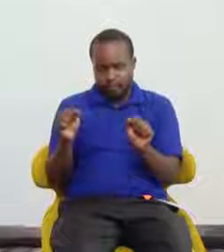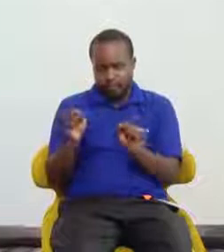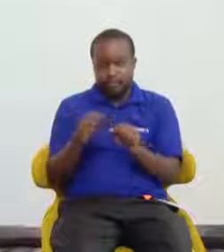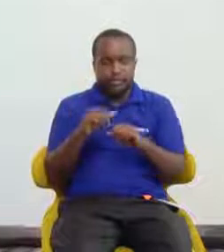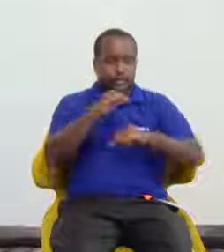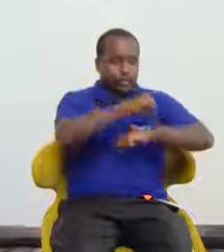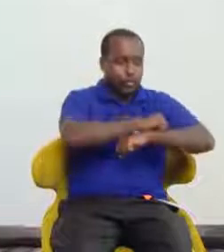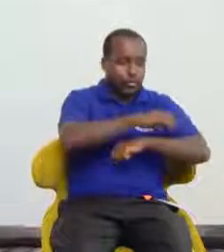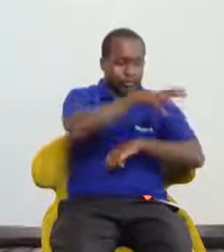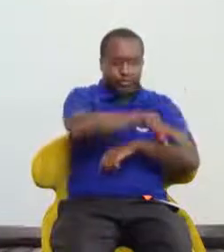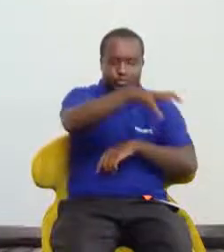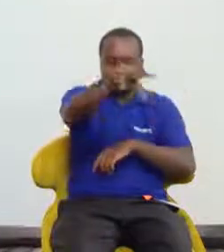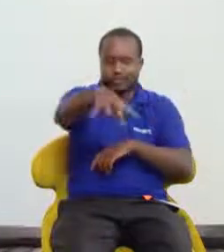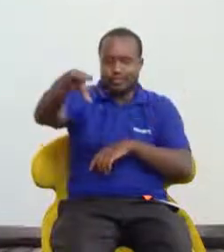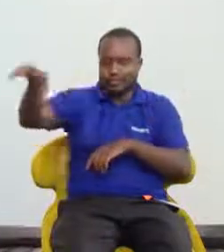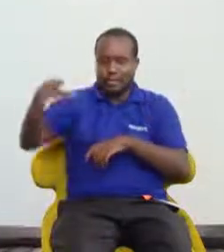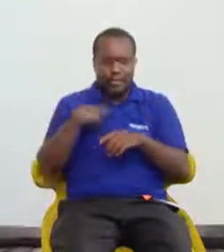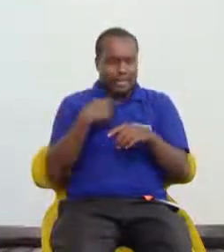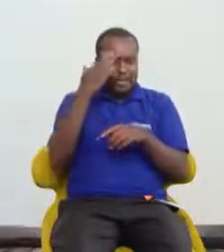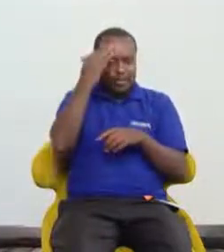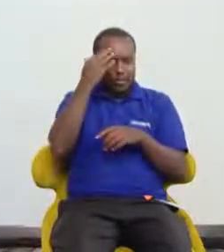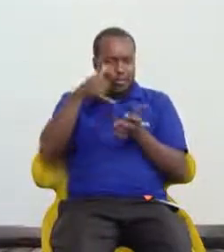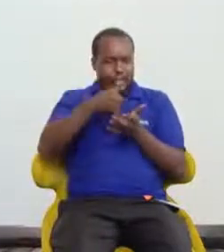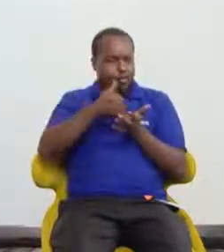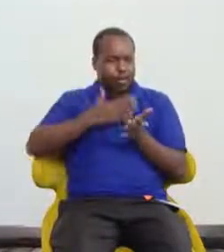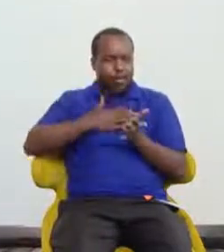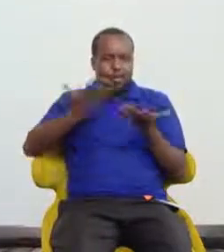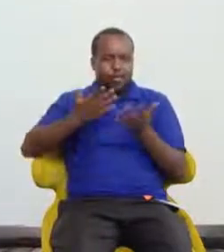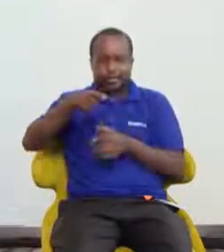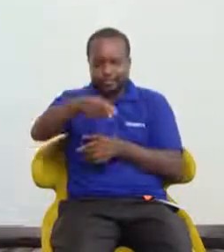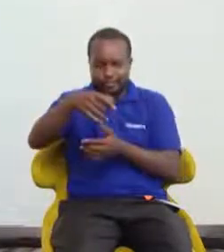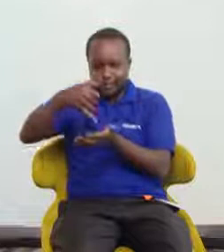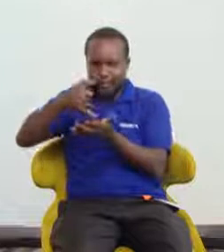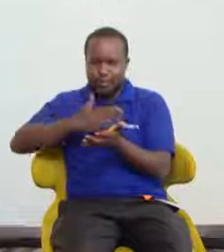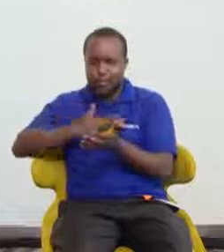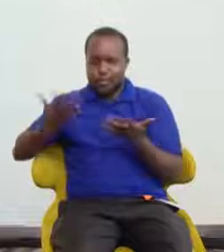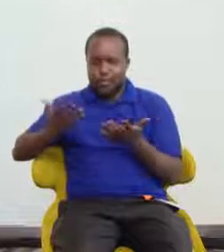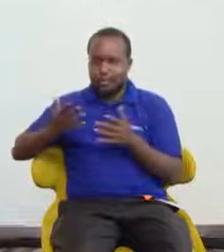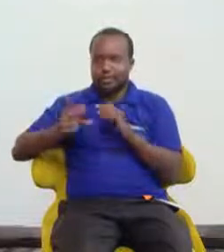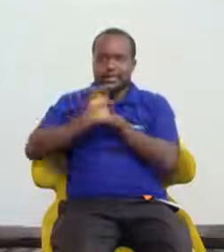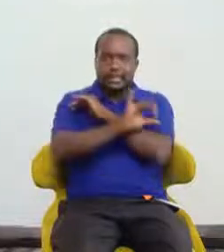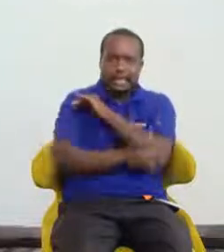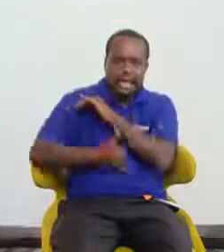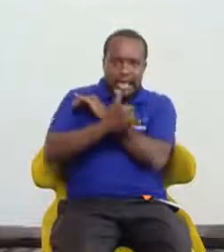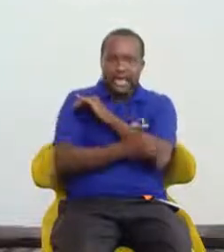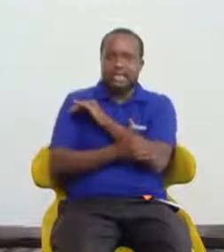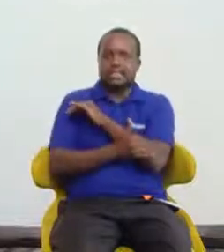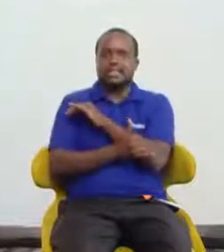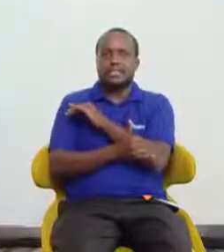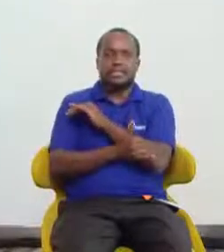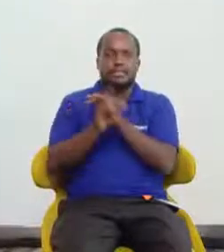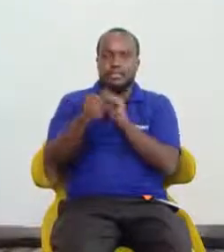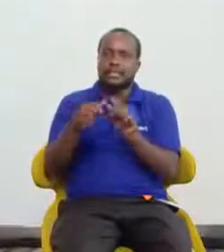has to define what inclusion is for them. And each country has to do the same. The same way we have accessibility